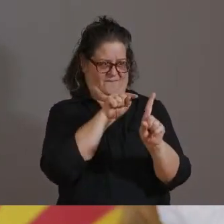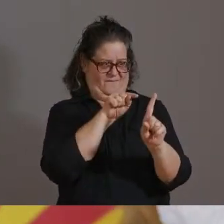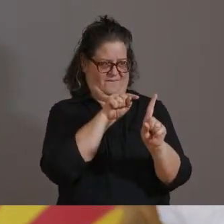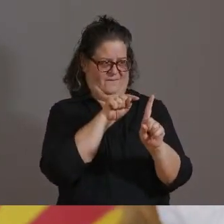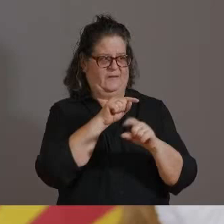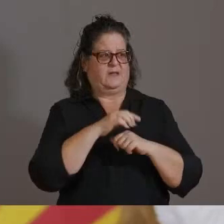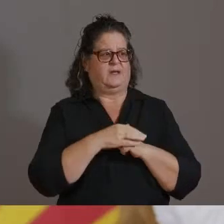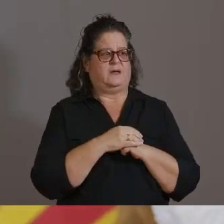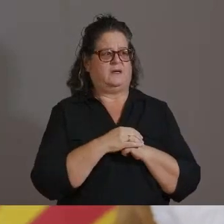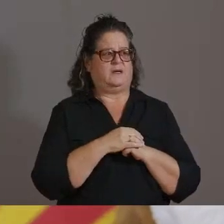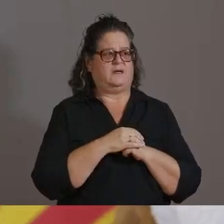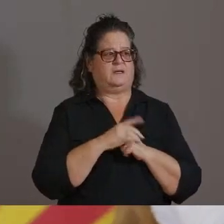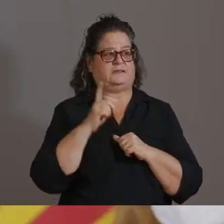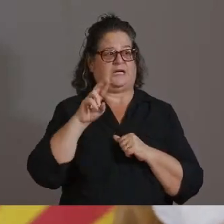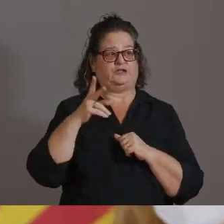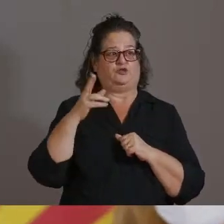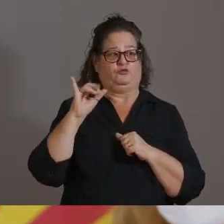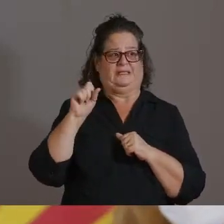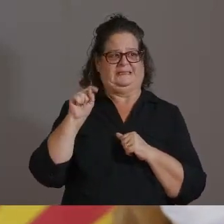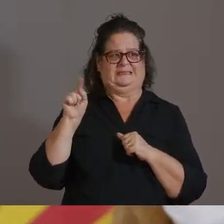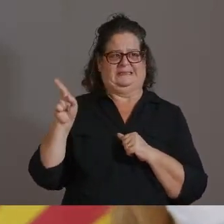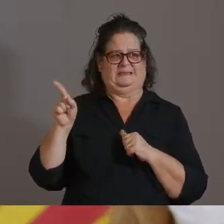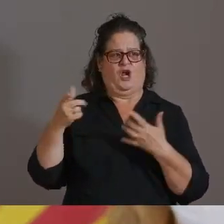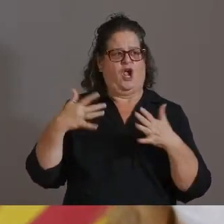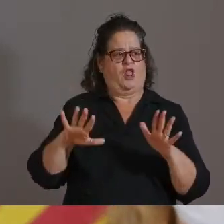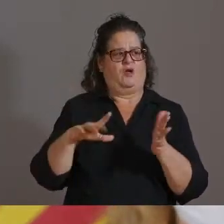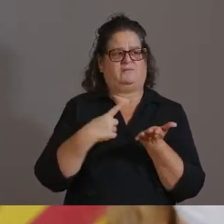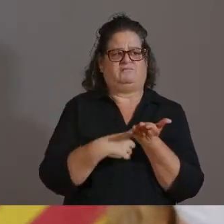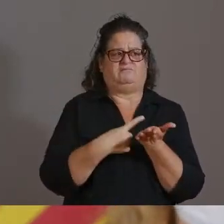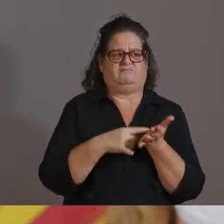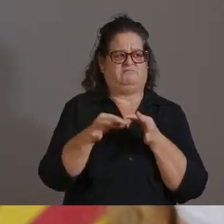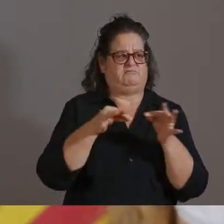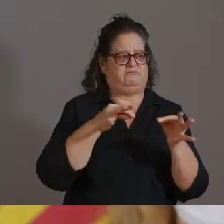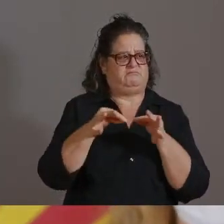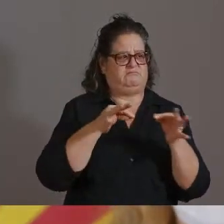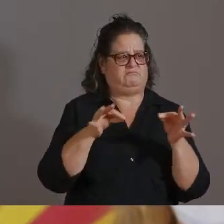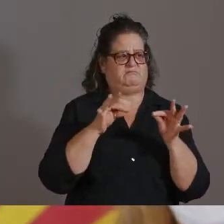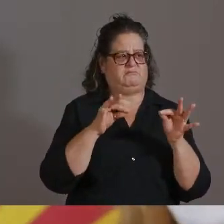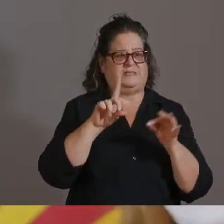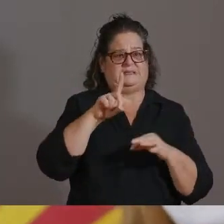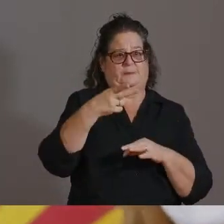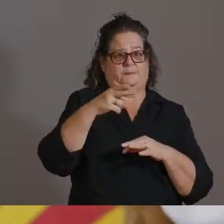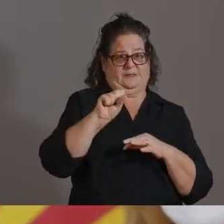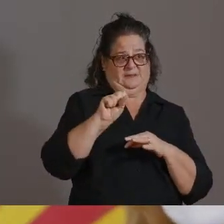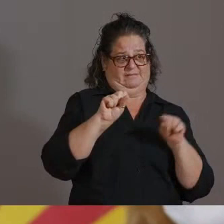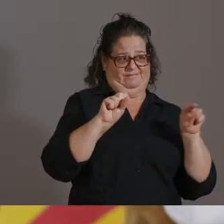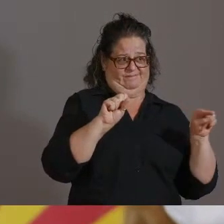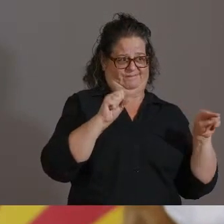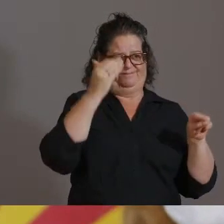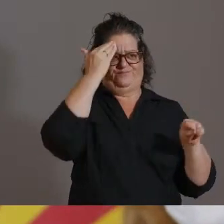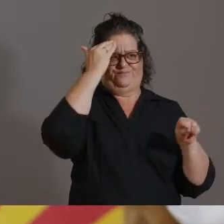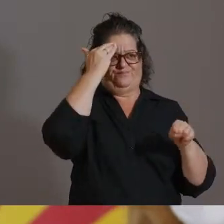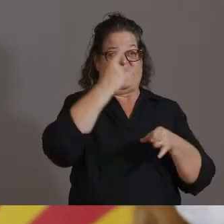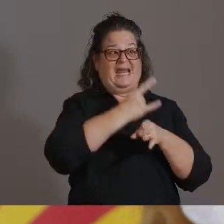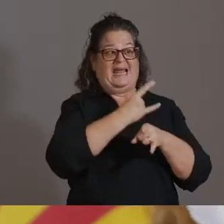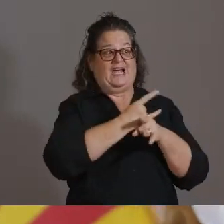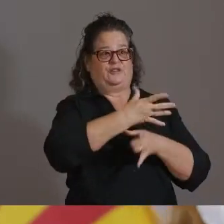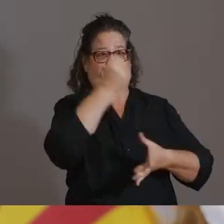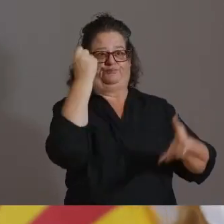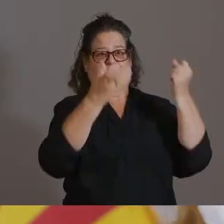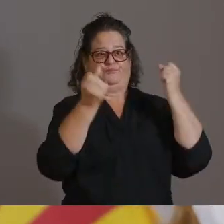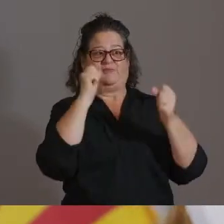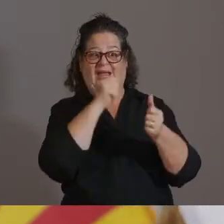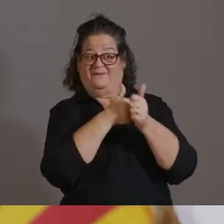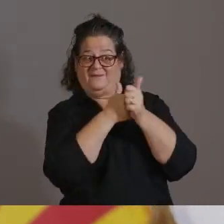what the Department of Health Services is doing, of course, the Department of Liquor, and we've got local enforcement as well. This is